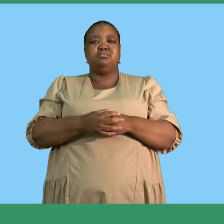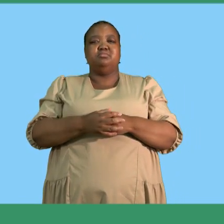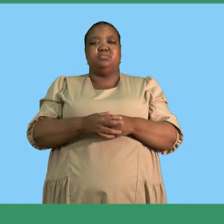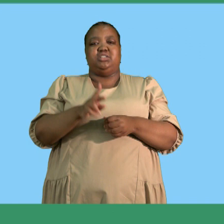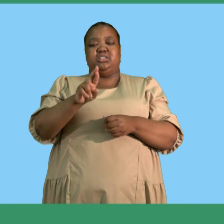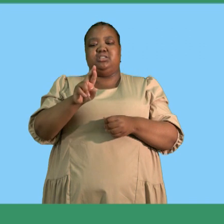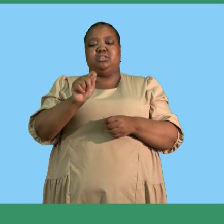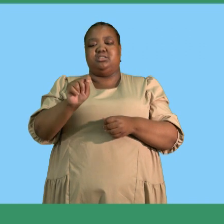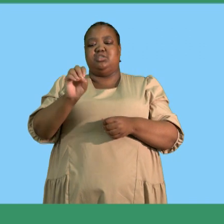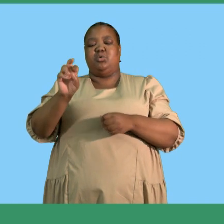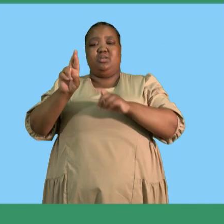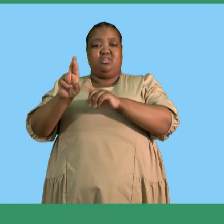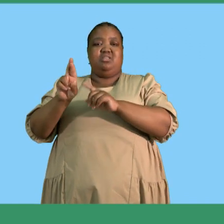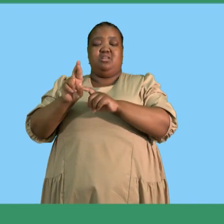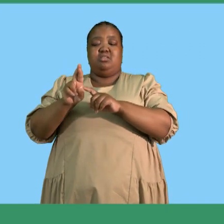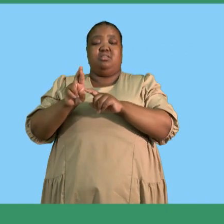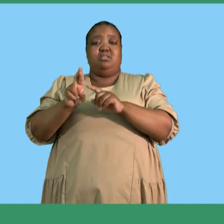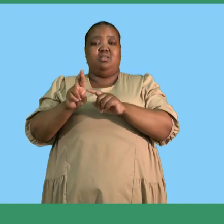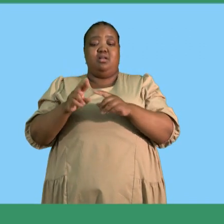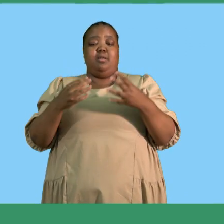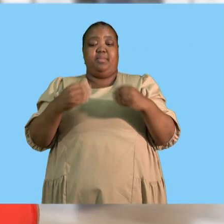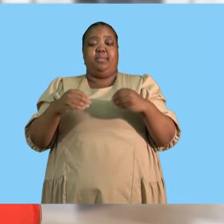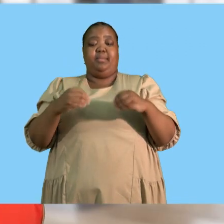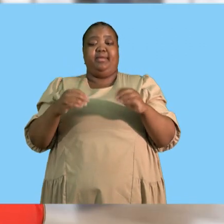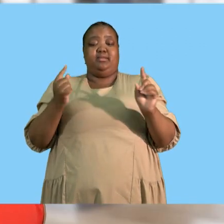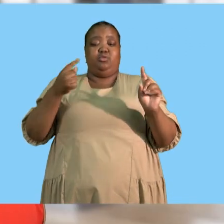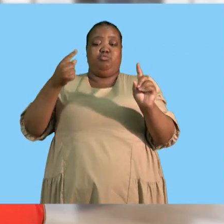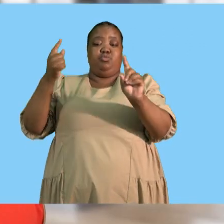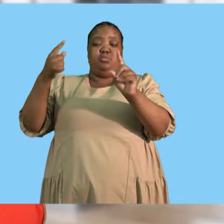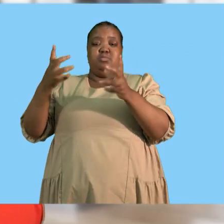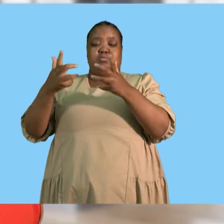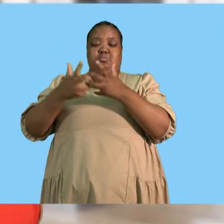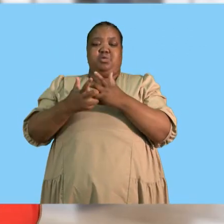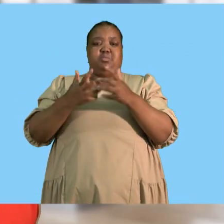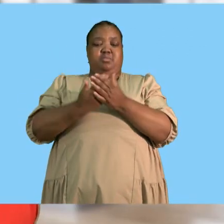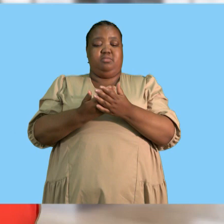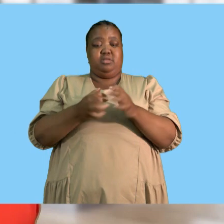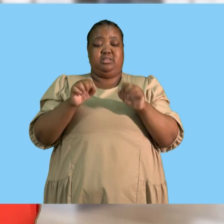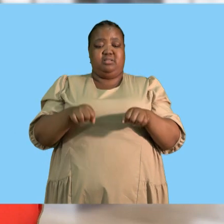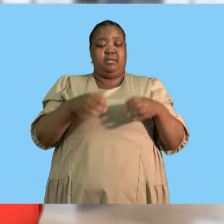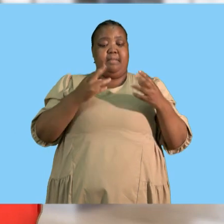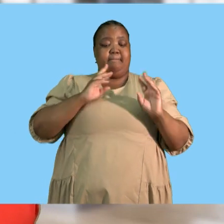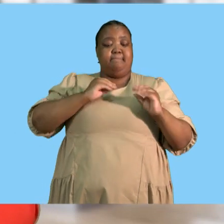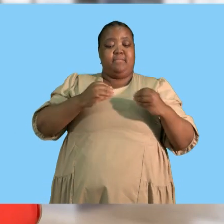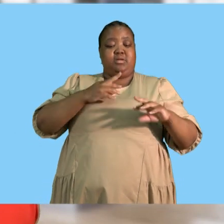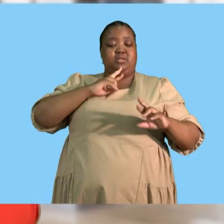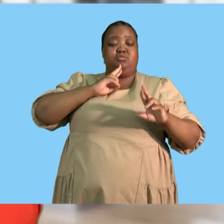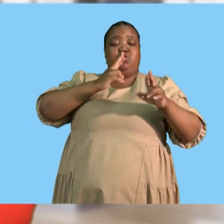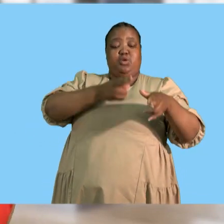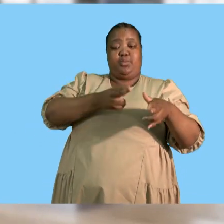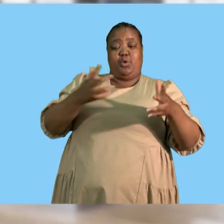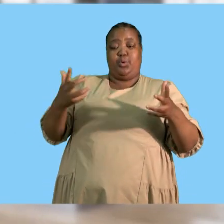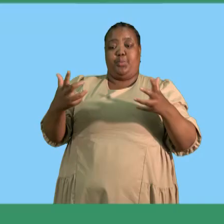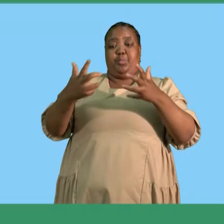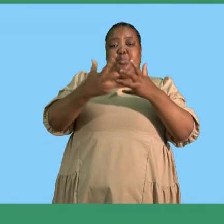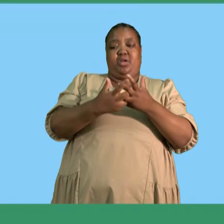should align with the objectives of the business. So in other words, whatever that you are reporting on must be linked